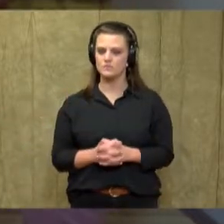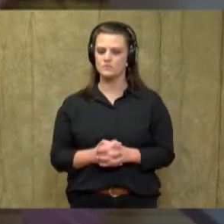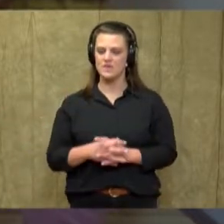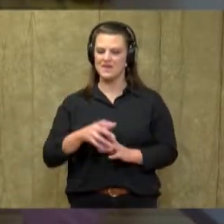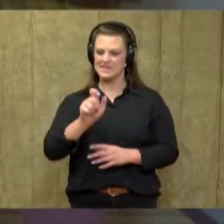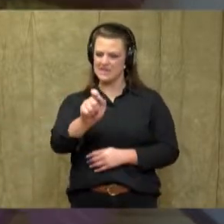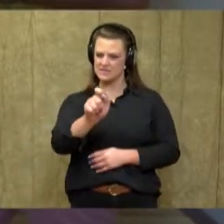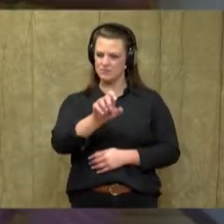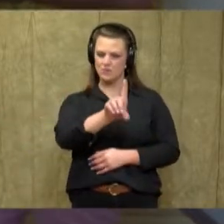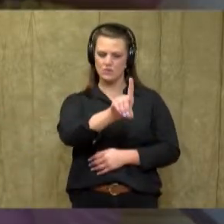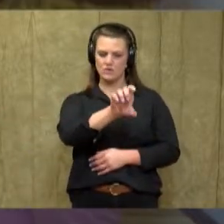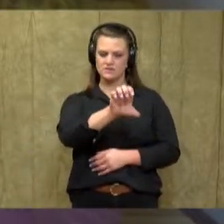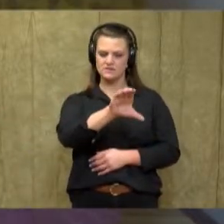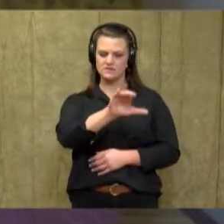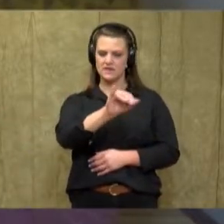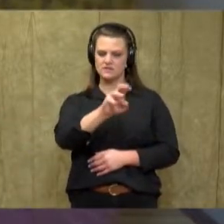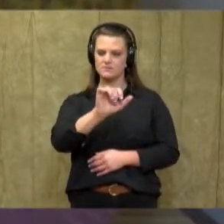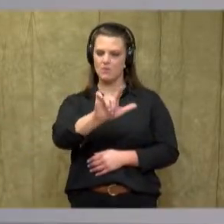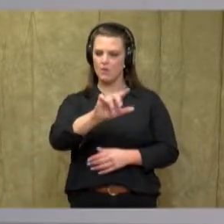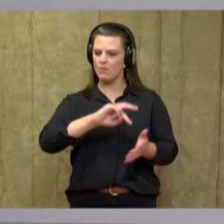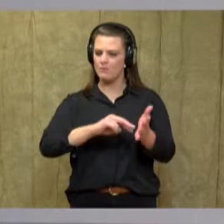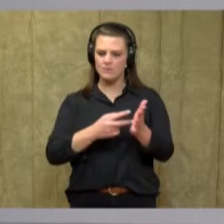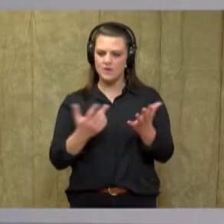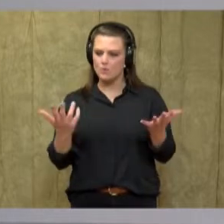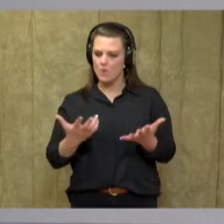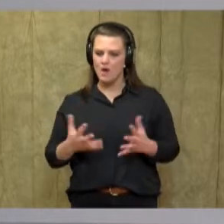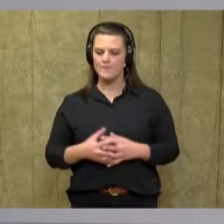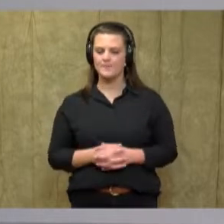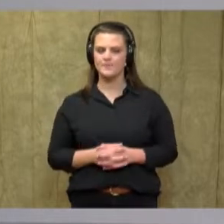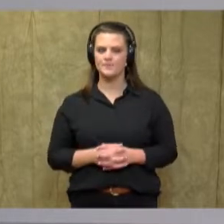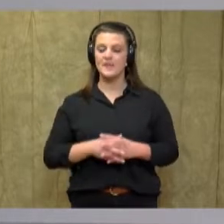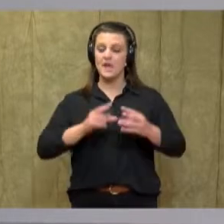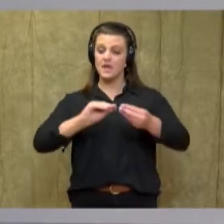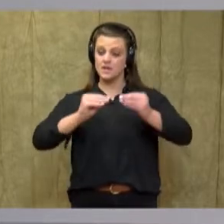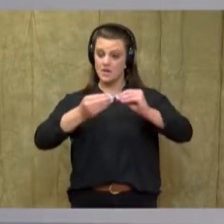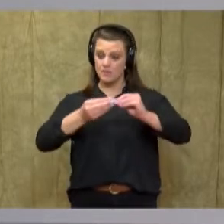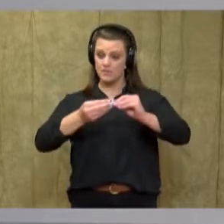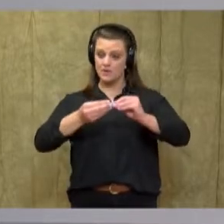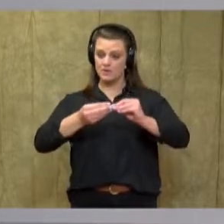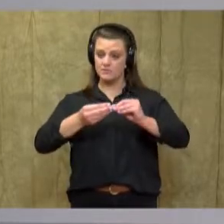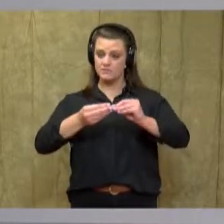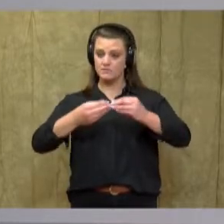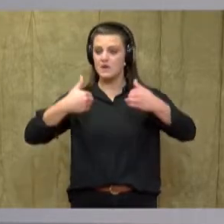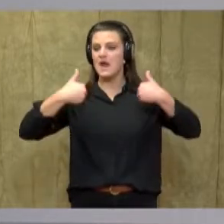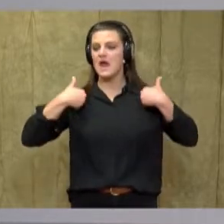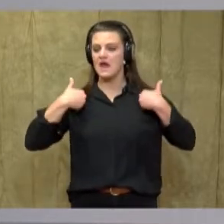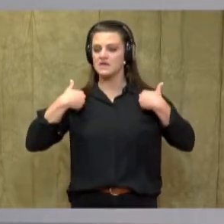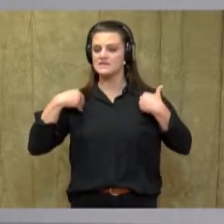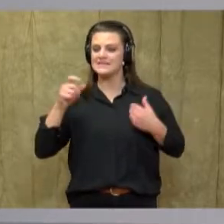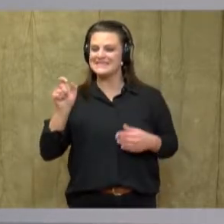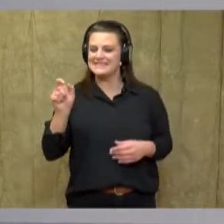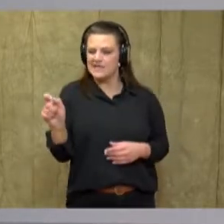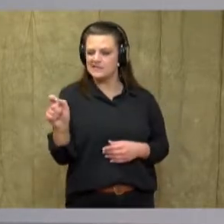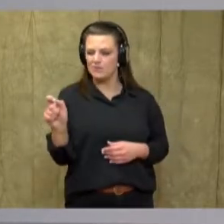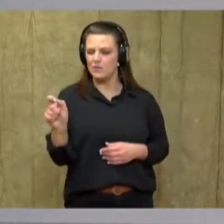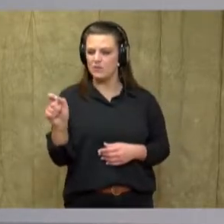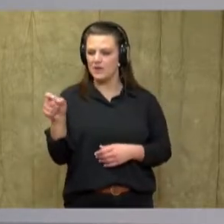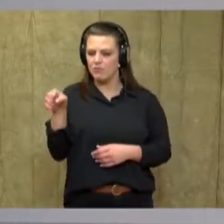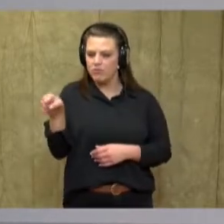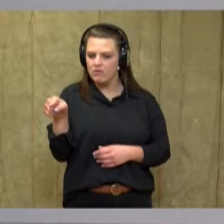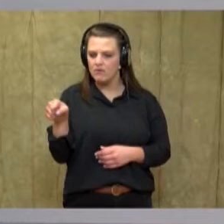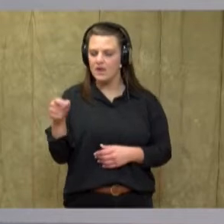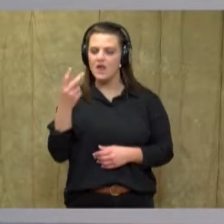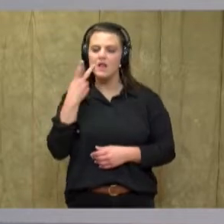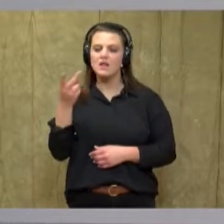what a decimal is. So a decimal is a number that contains or has a decimal point. Kind of looks like